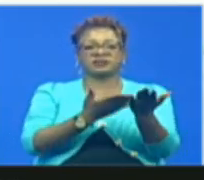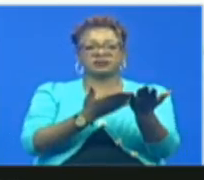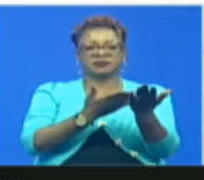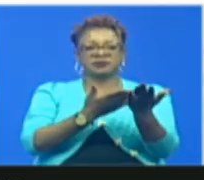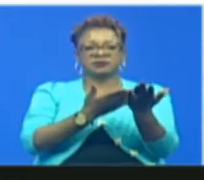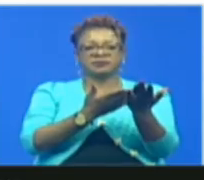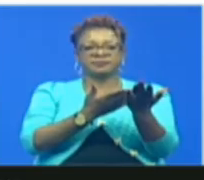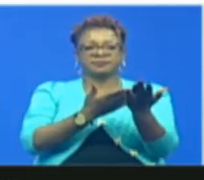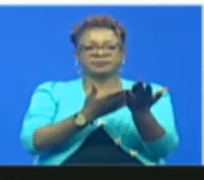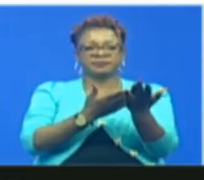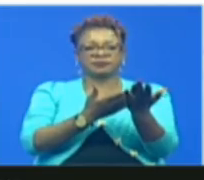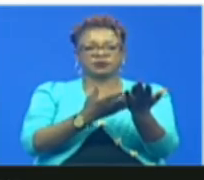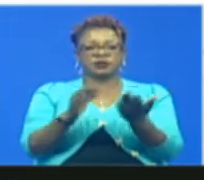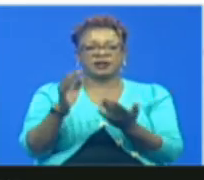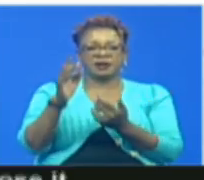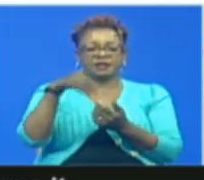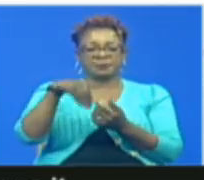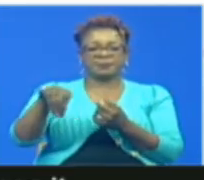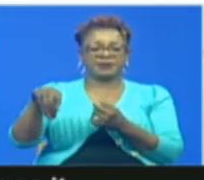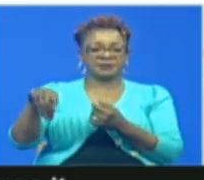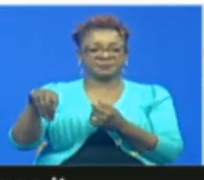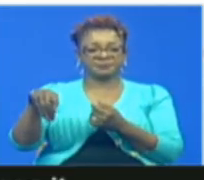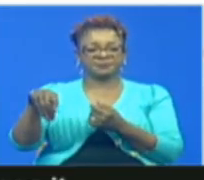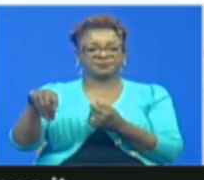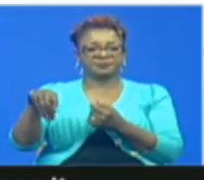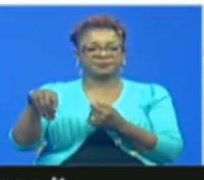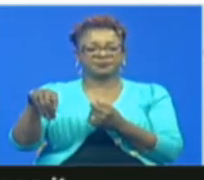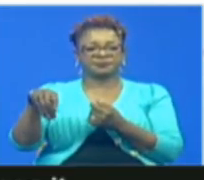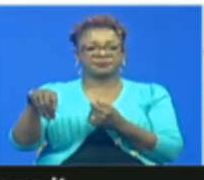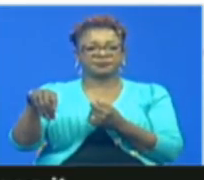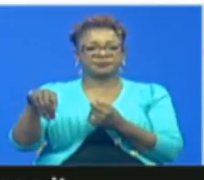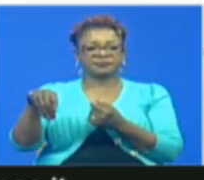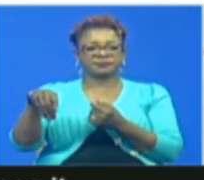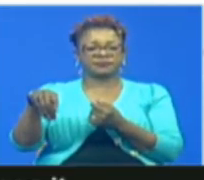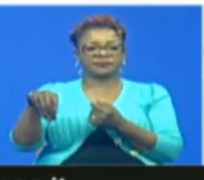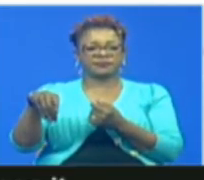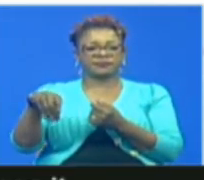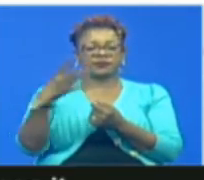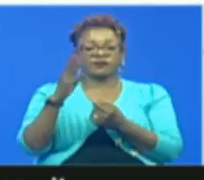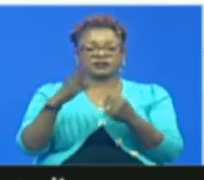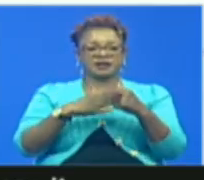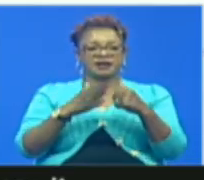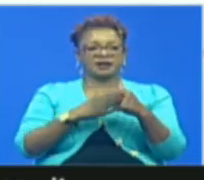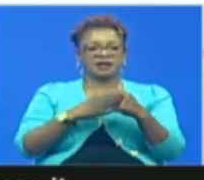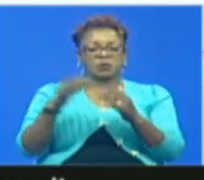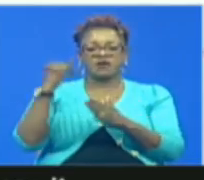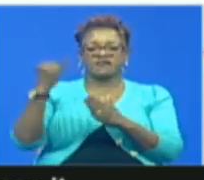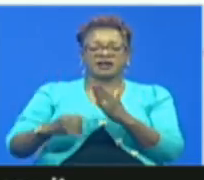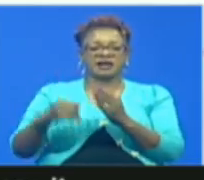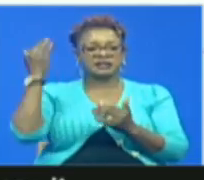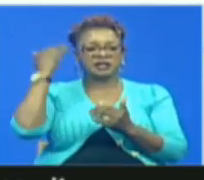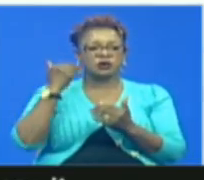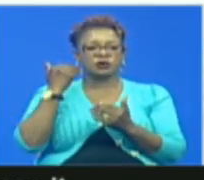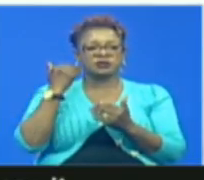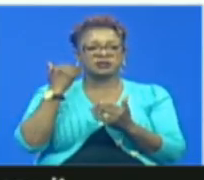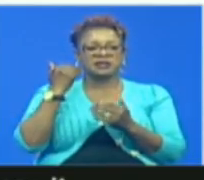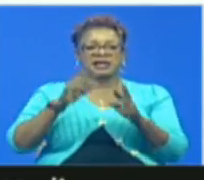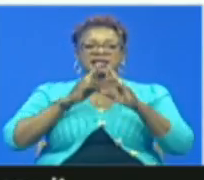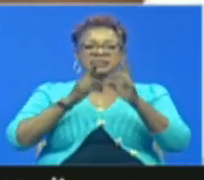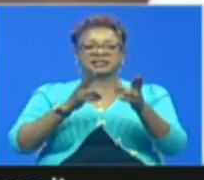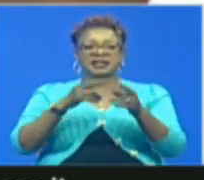ethical breaches to the DPP. 49 cases were finalized in court, resulting in